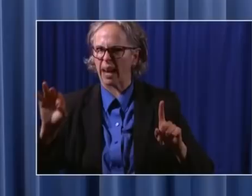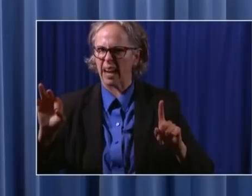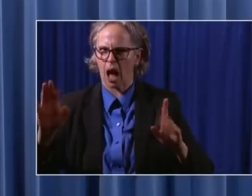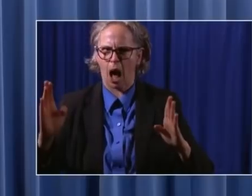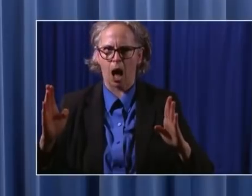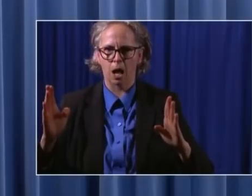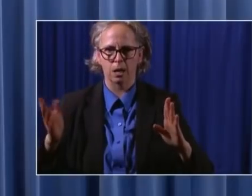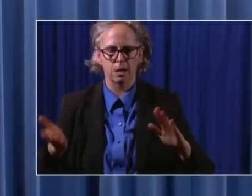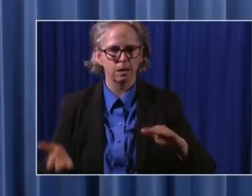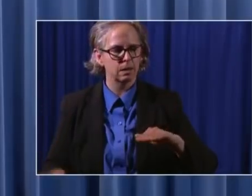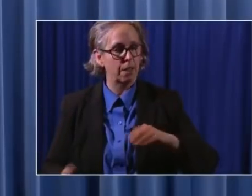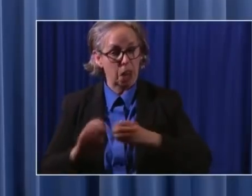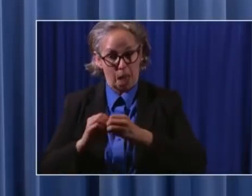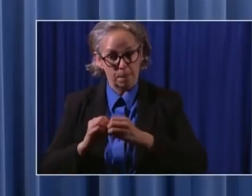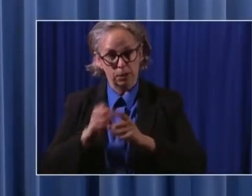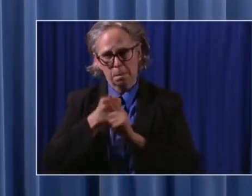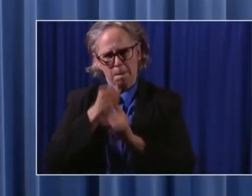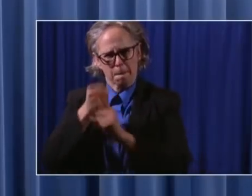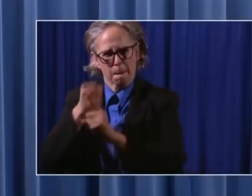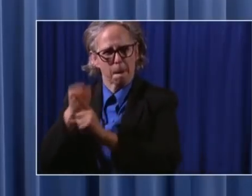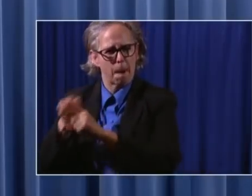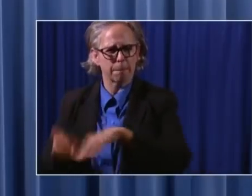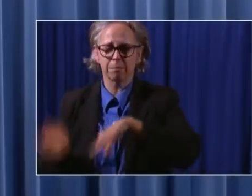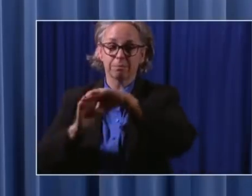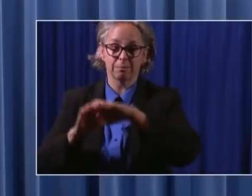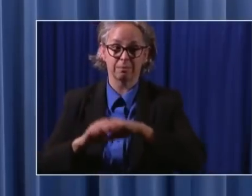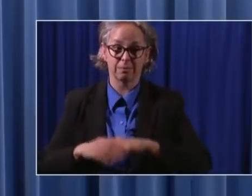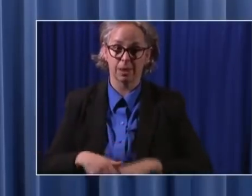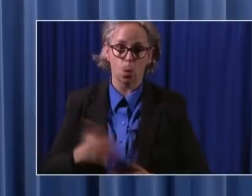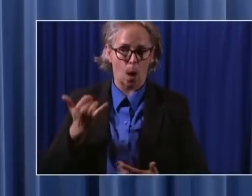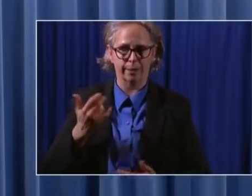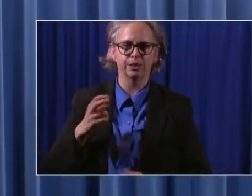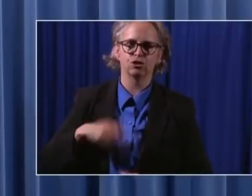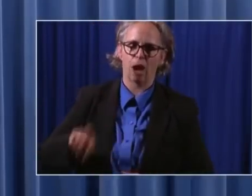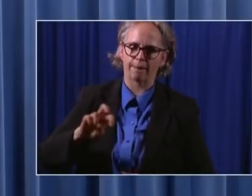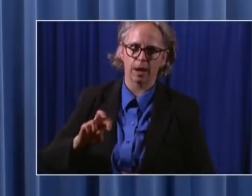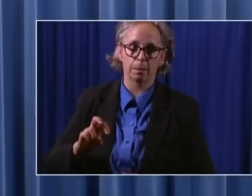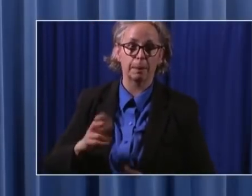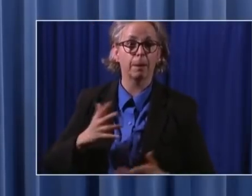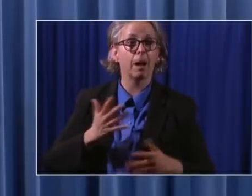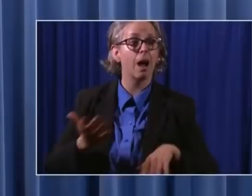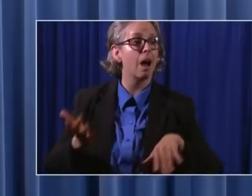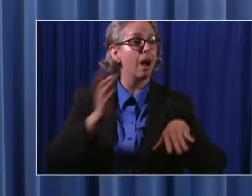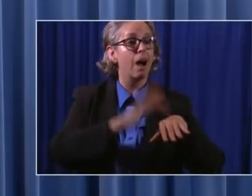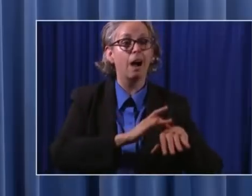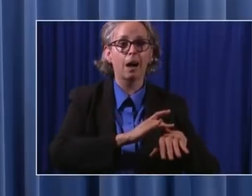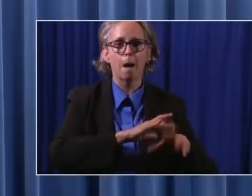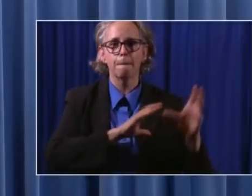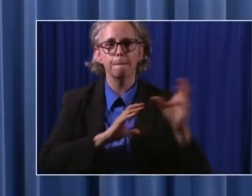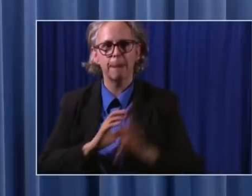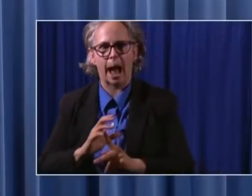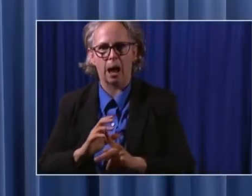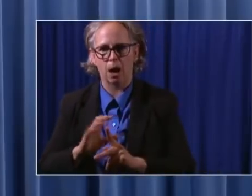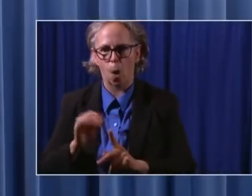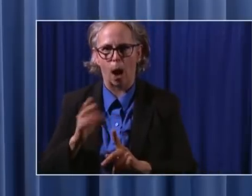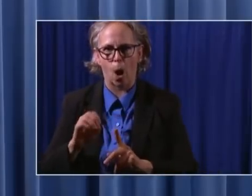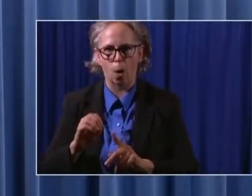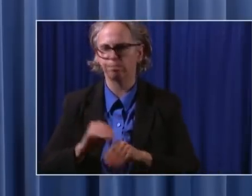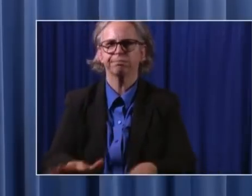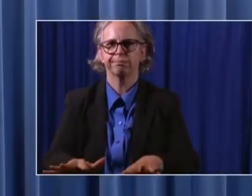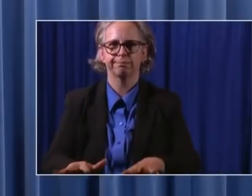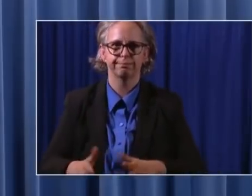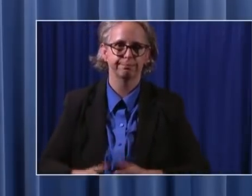dramatically. Travel, people coming back from traveling, and